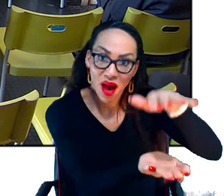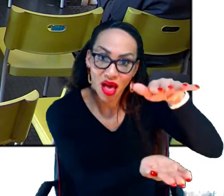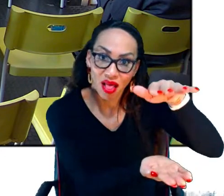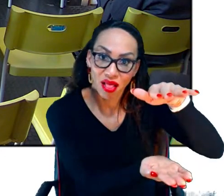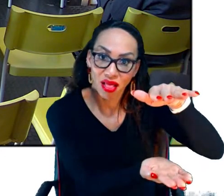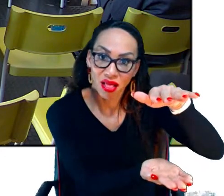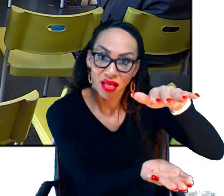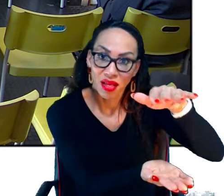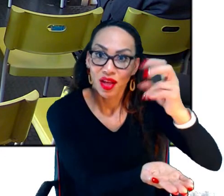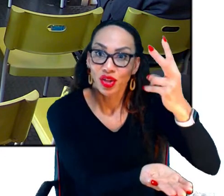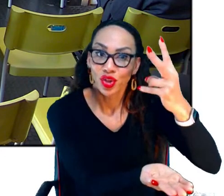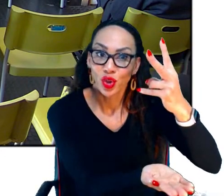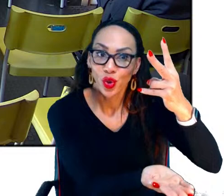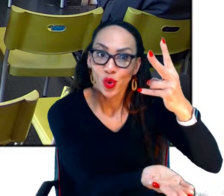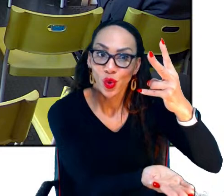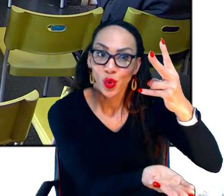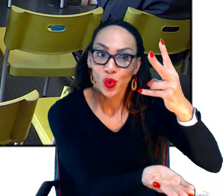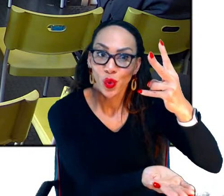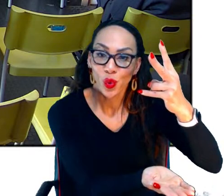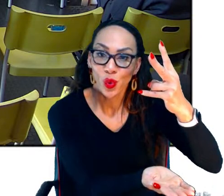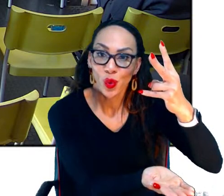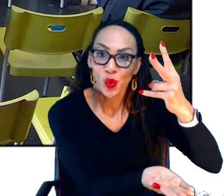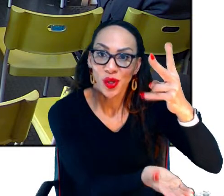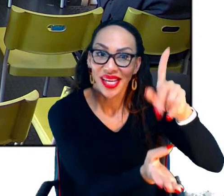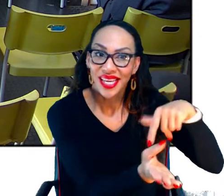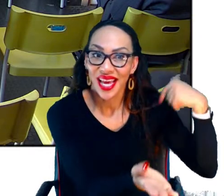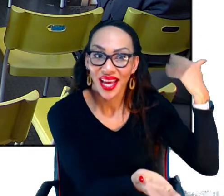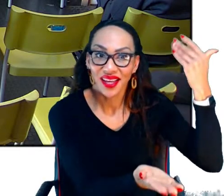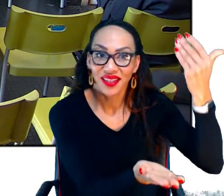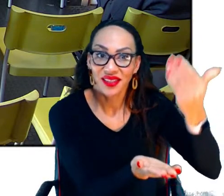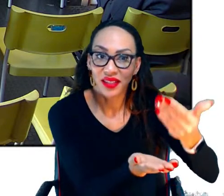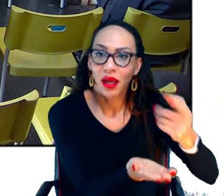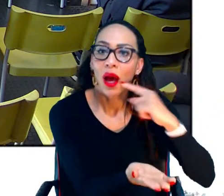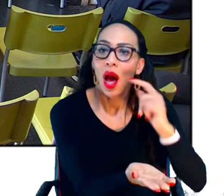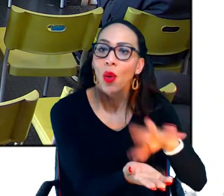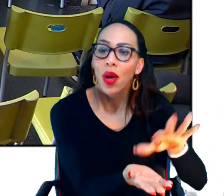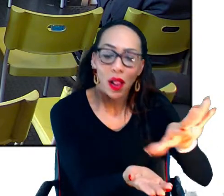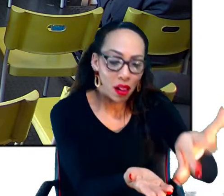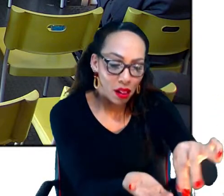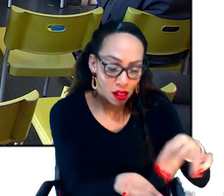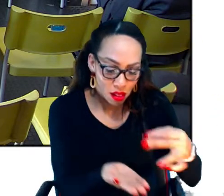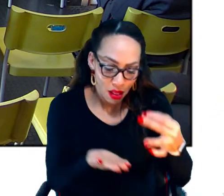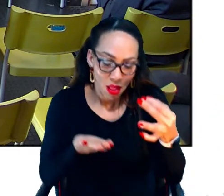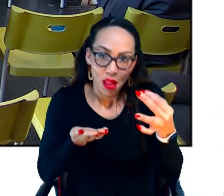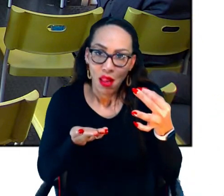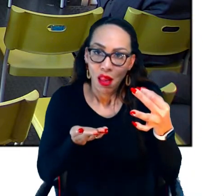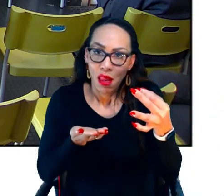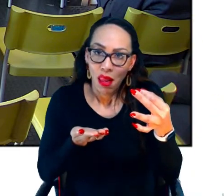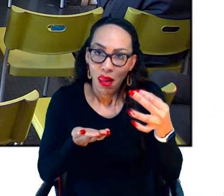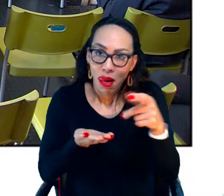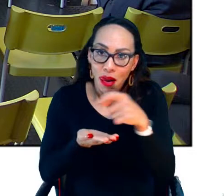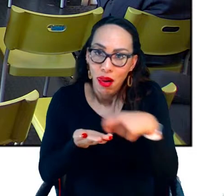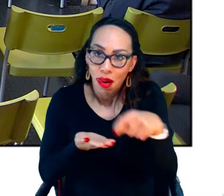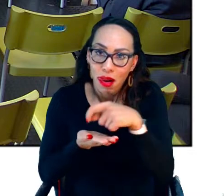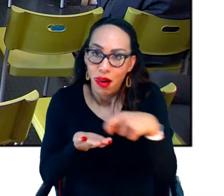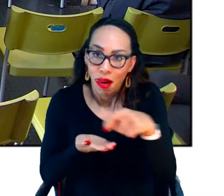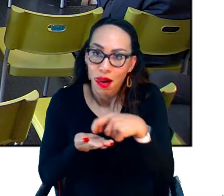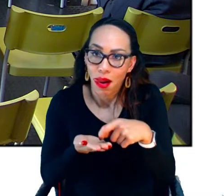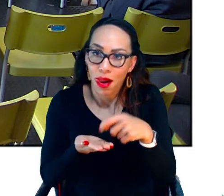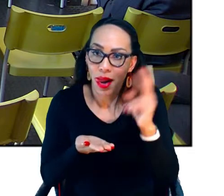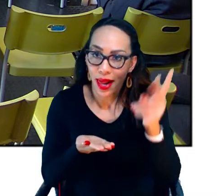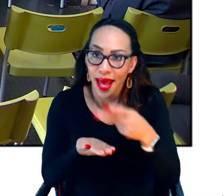I'll still keep going over and over again and just see what comes out of them. So they're sort of simmering away there,